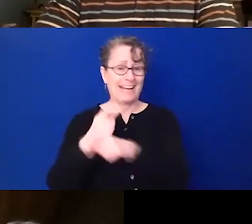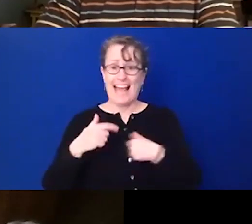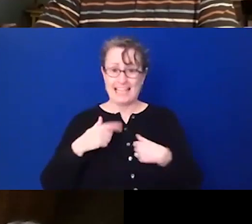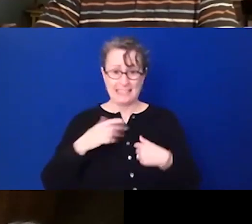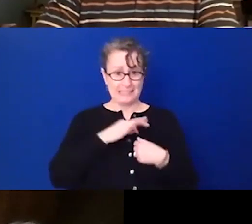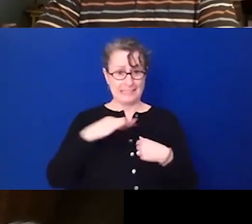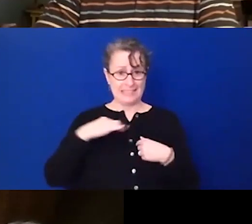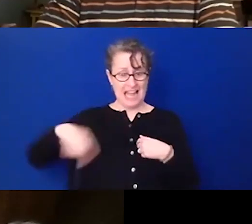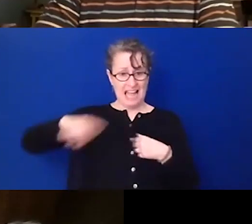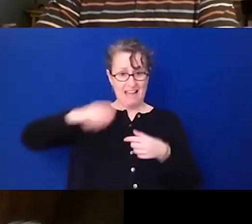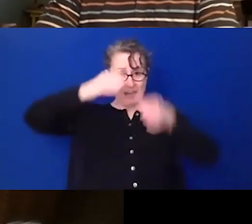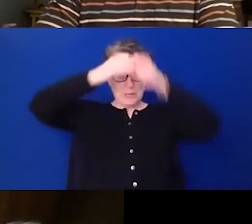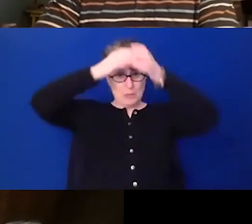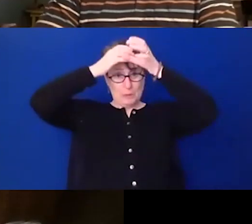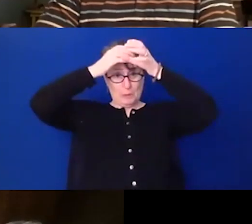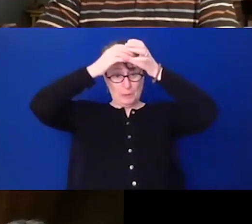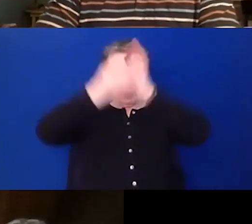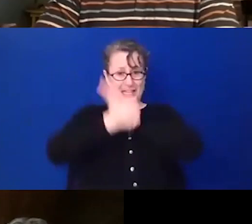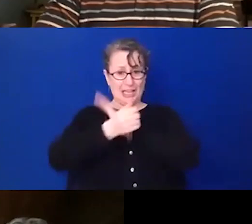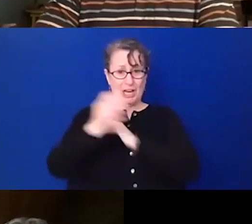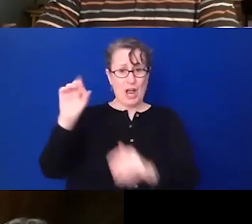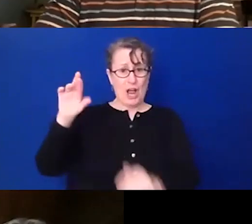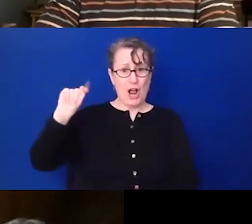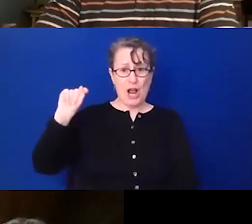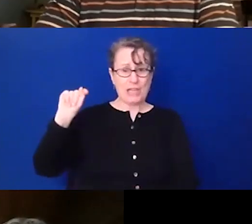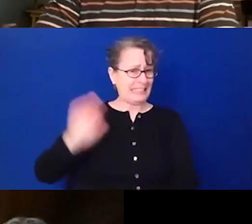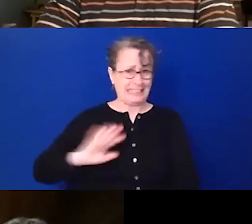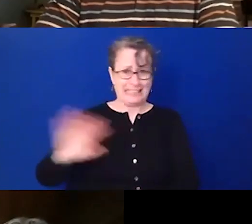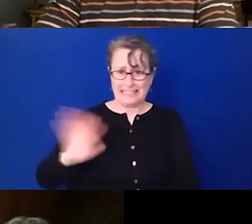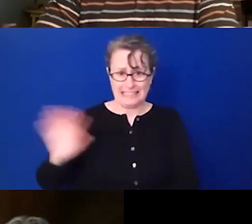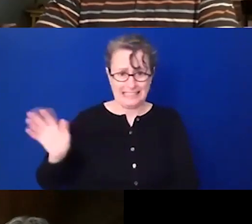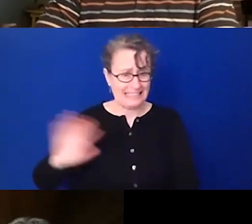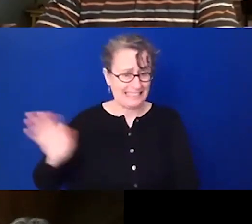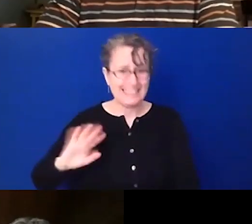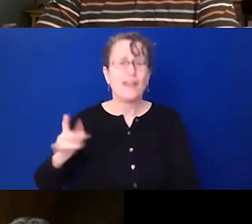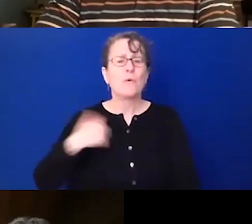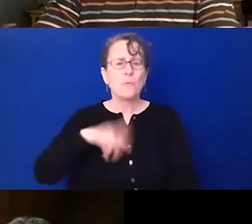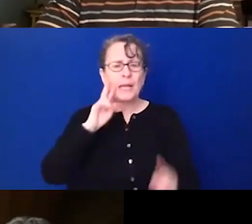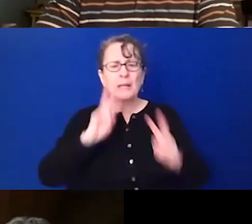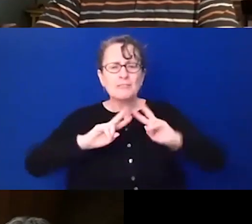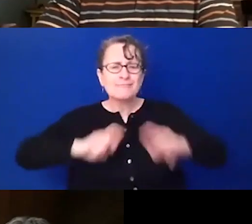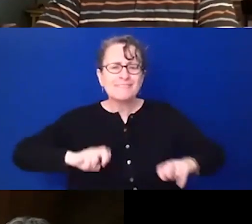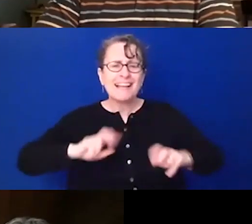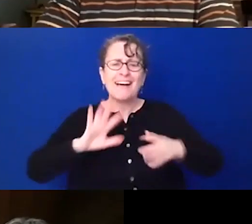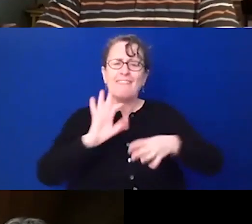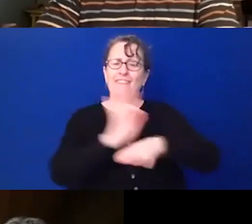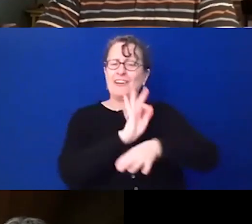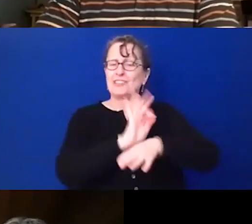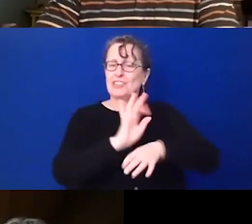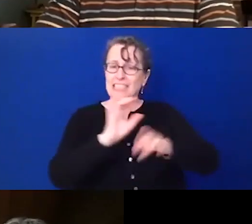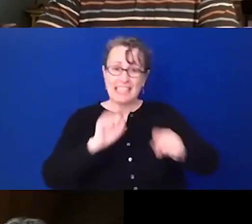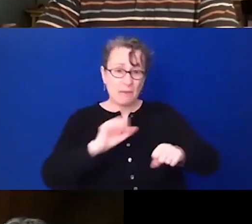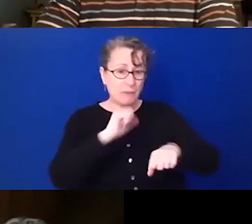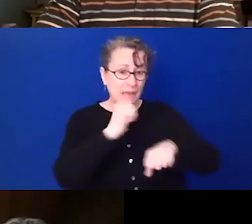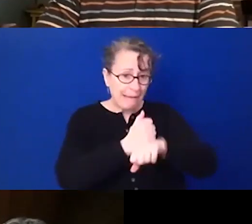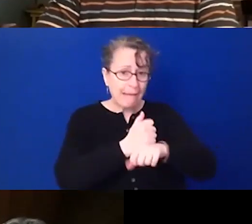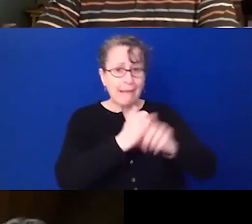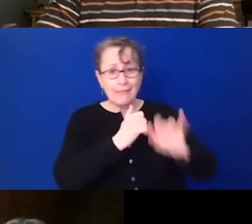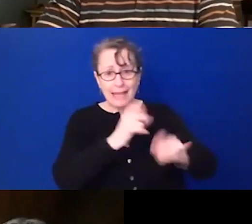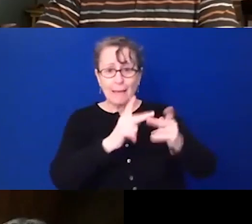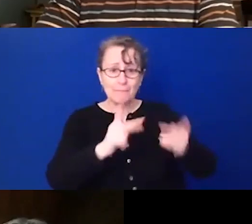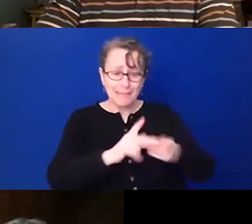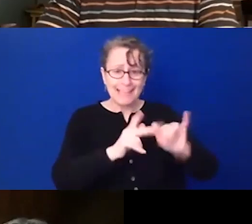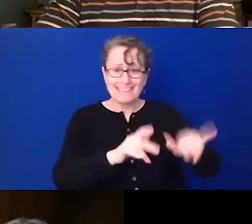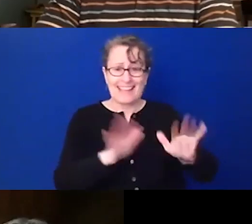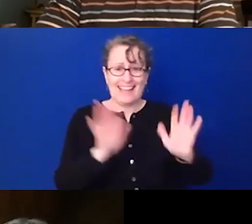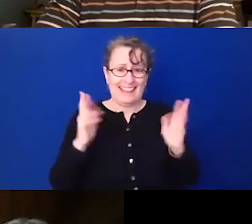We looked at functional questions related to this, not artistic questions. Great. So I'm curious, Patricia, do you